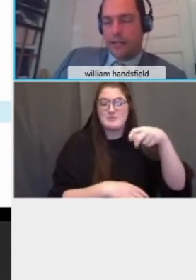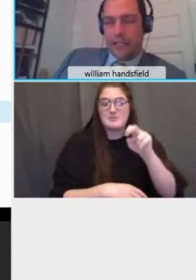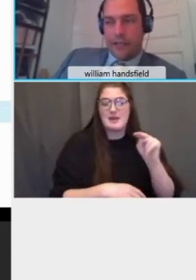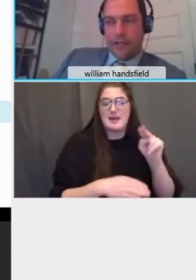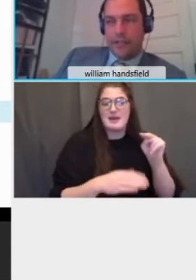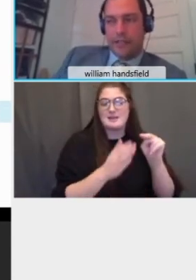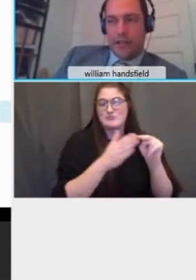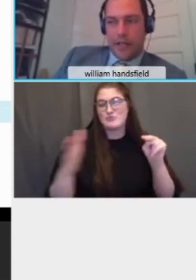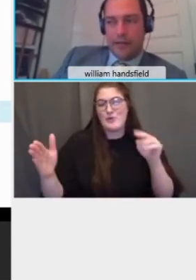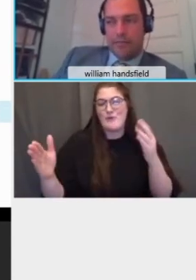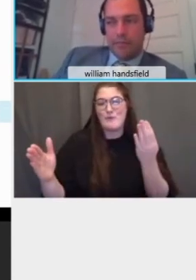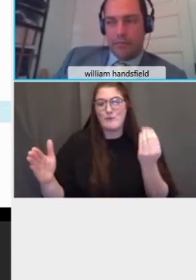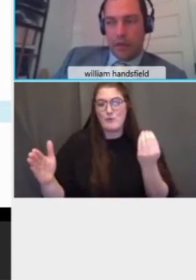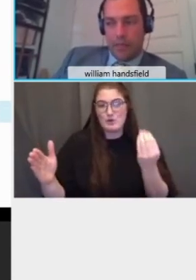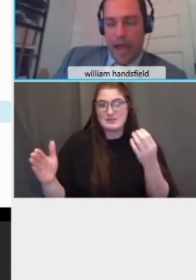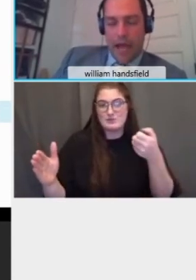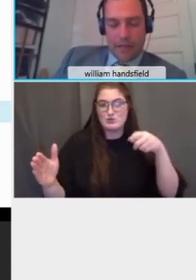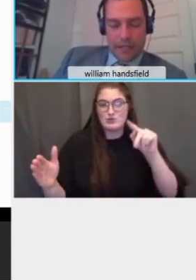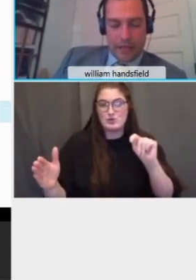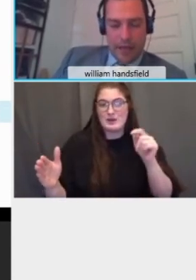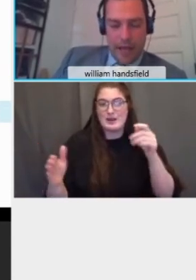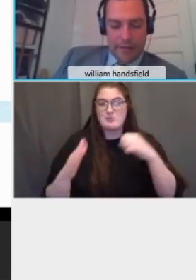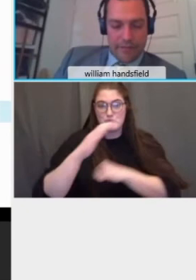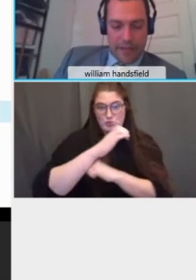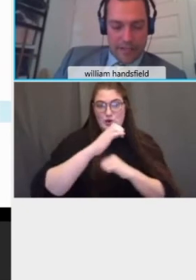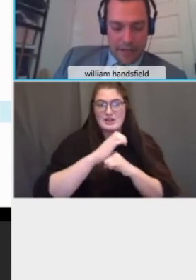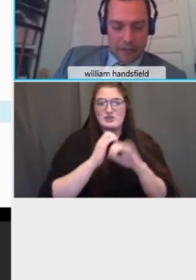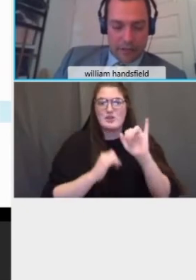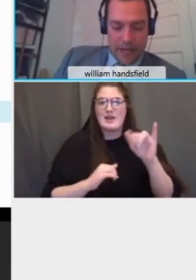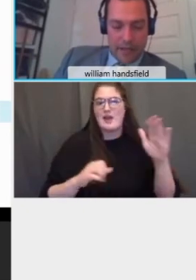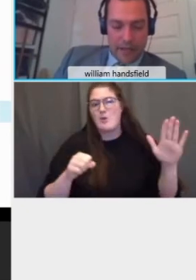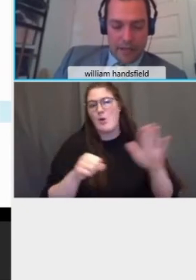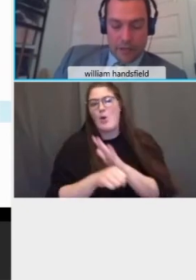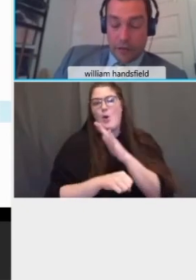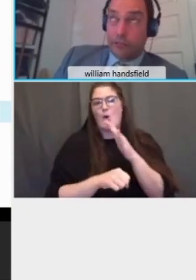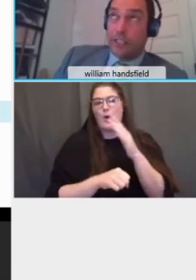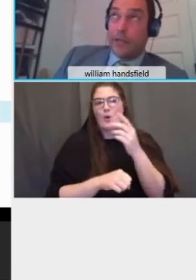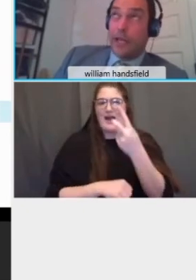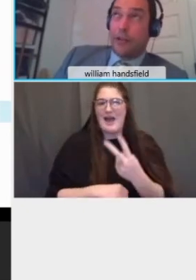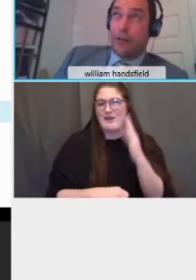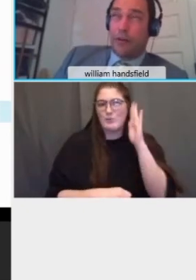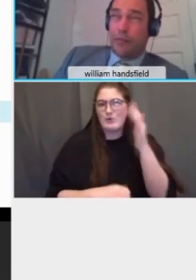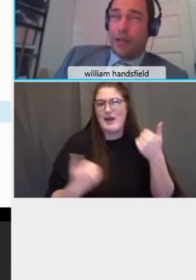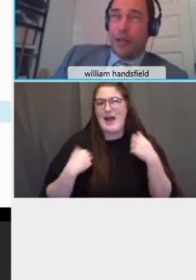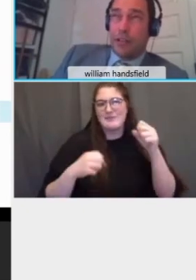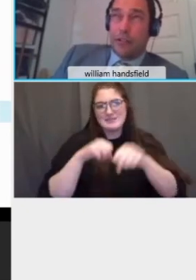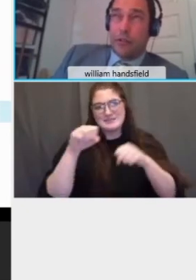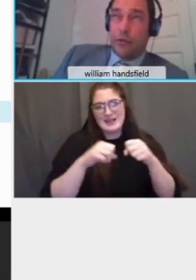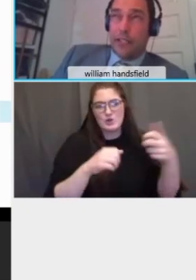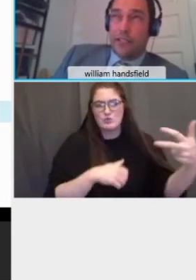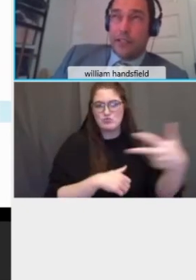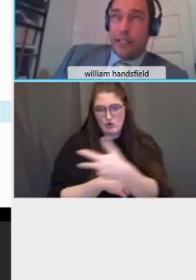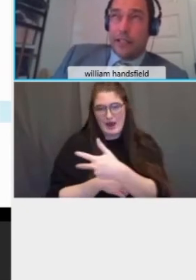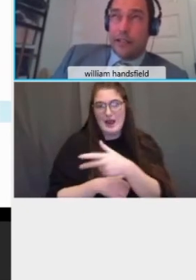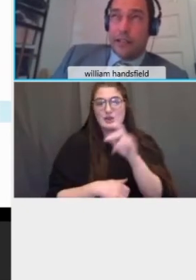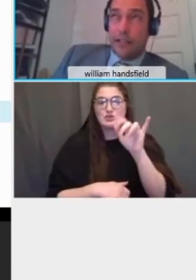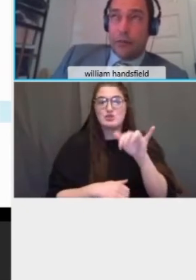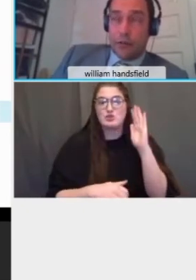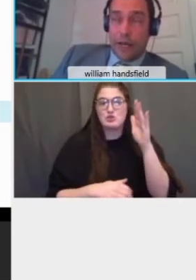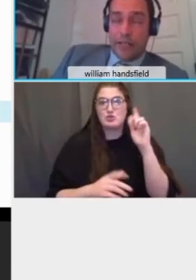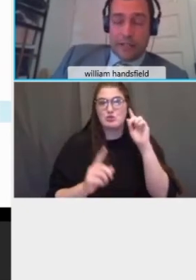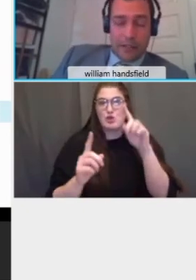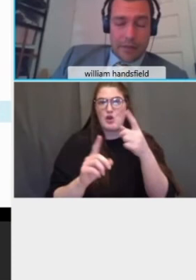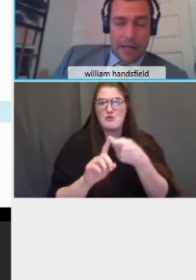entire contiguous path is going to have a cycle track. So you'll really be able to go from Euclid Street